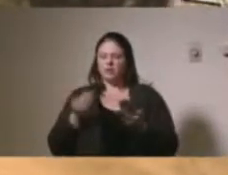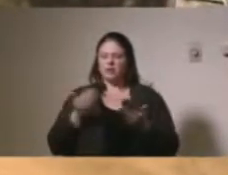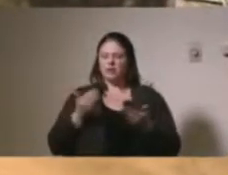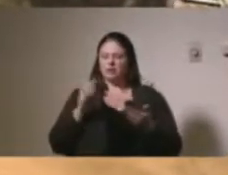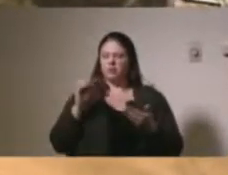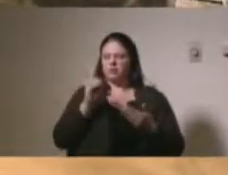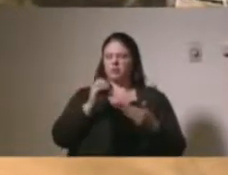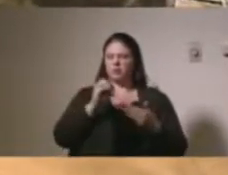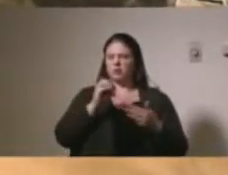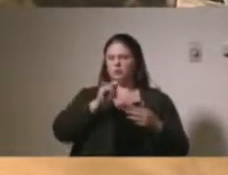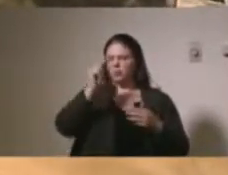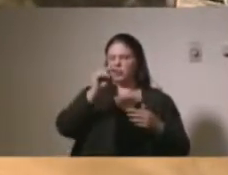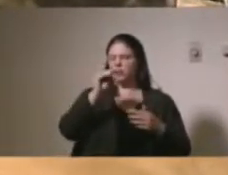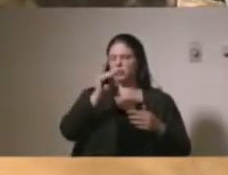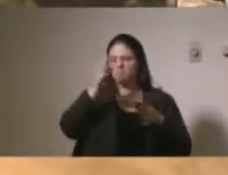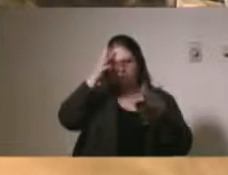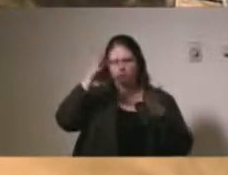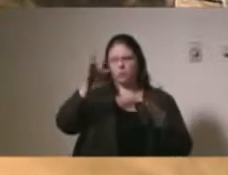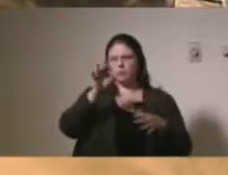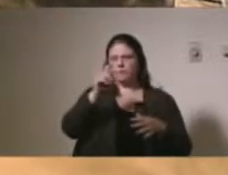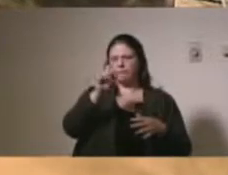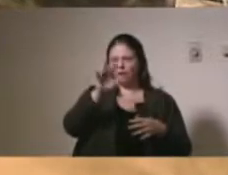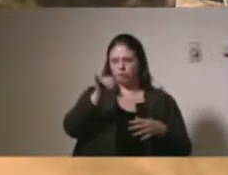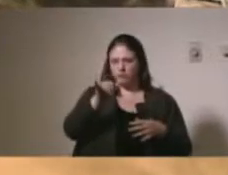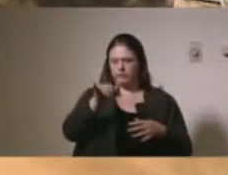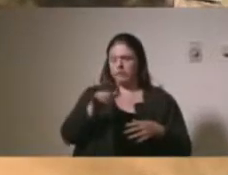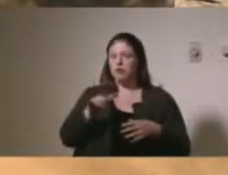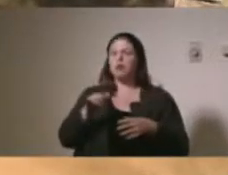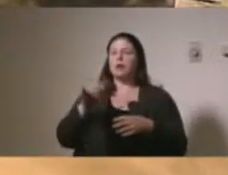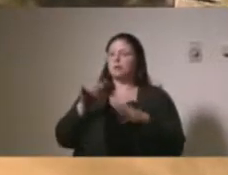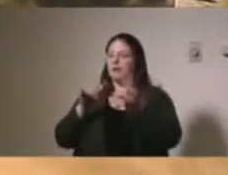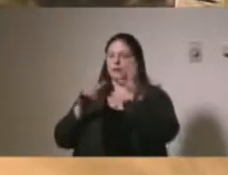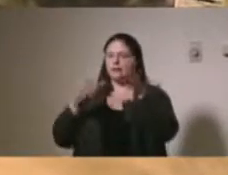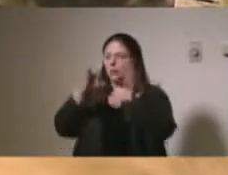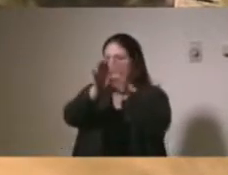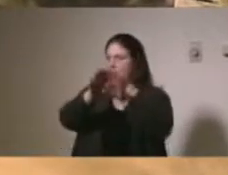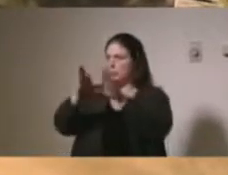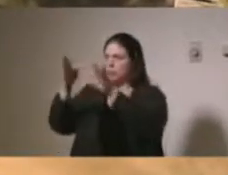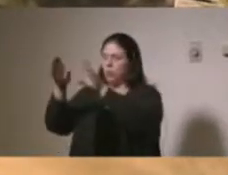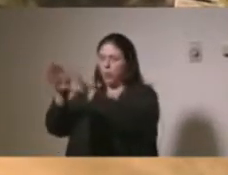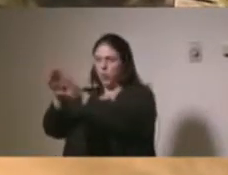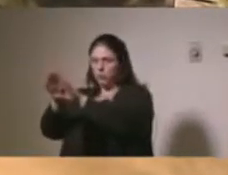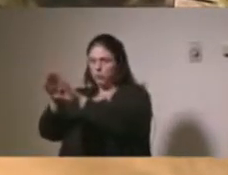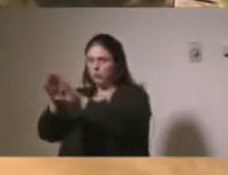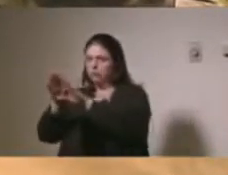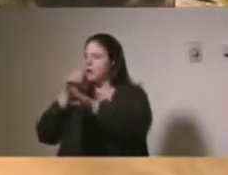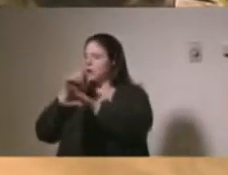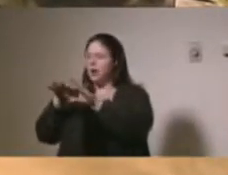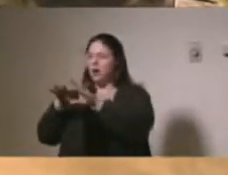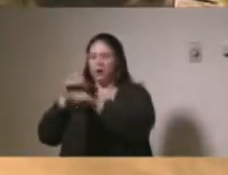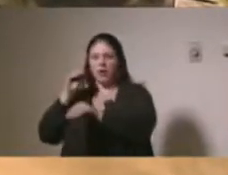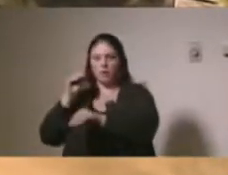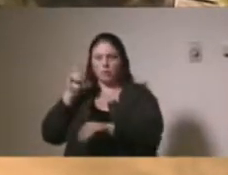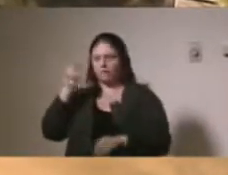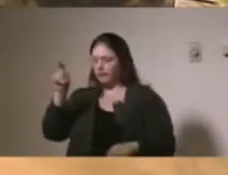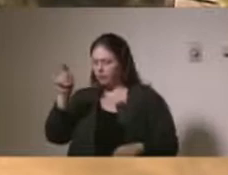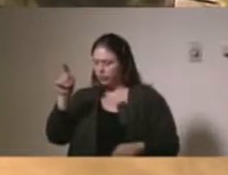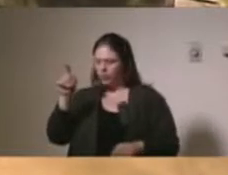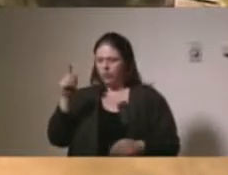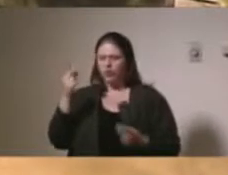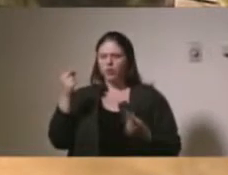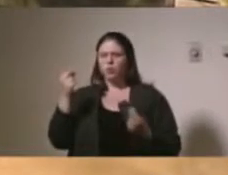They did pull out of Nain. They did pull out of Moose Factory. However, they did not pull out of Nain. What they did, they